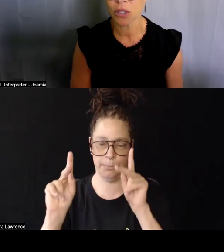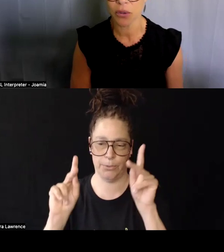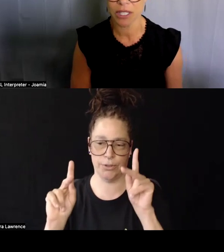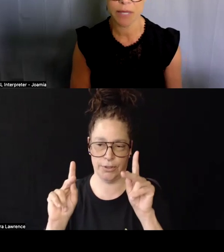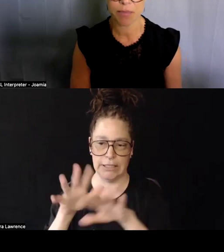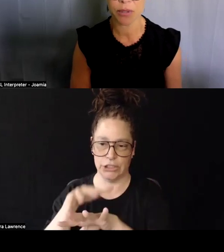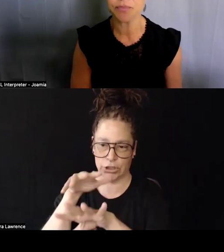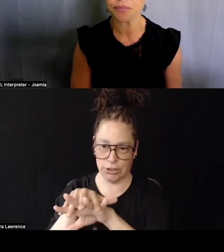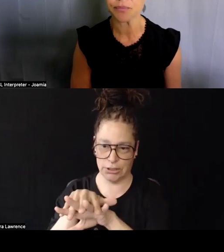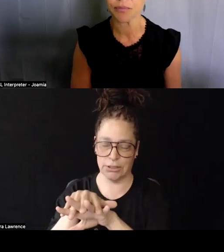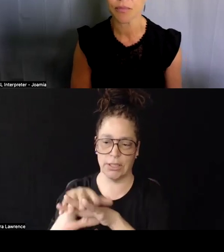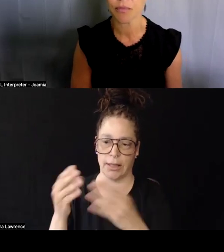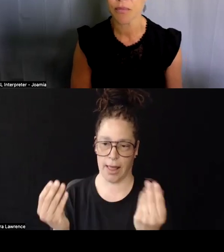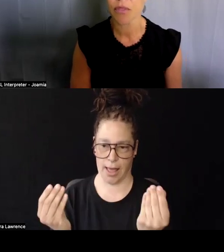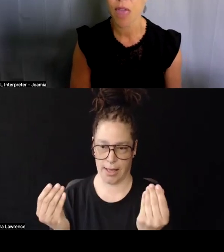Muwakima Ohlone people.